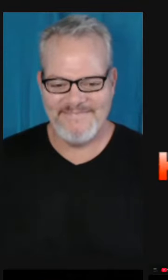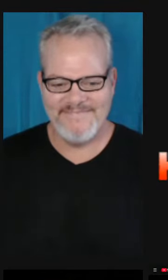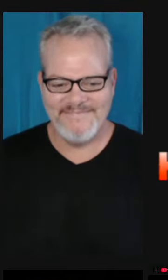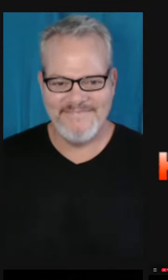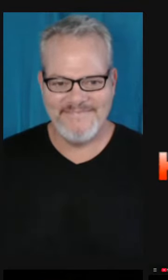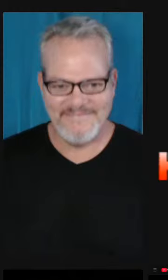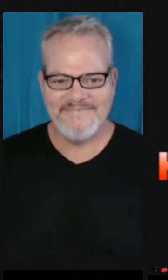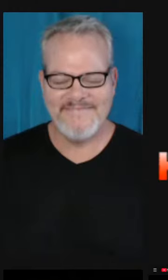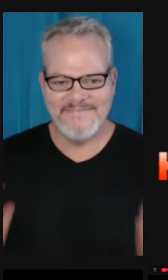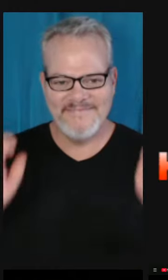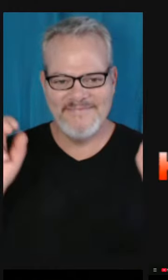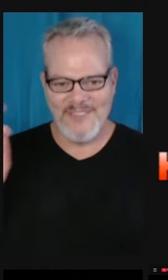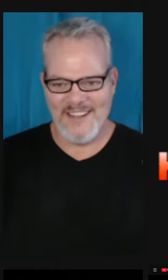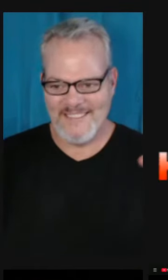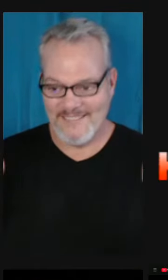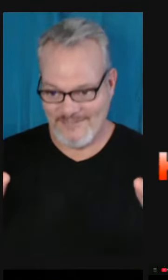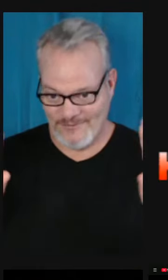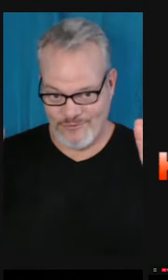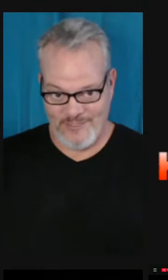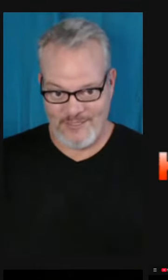All right, get our screens ready here.